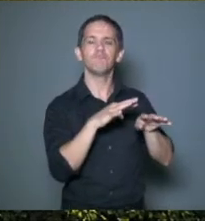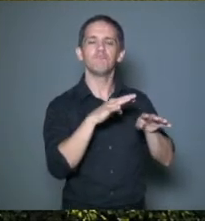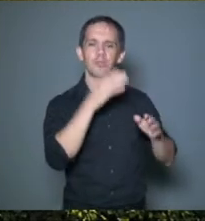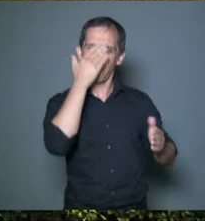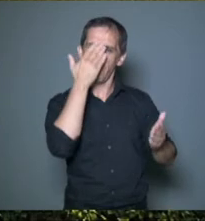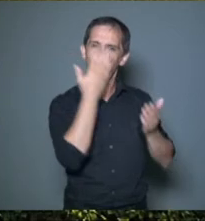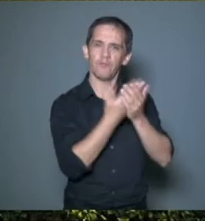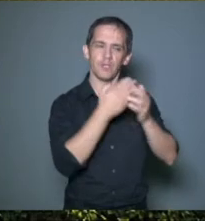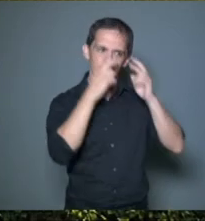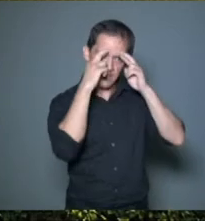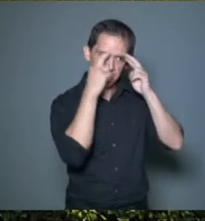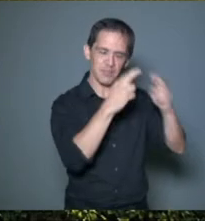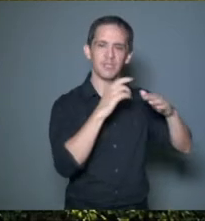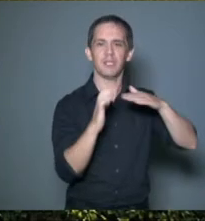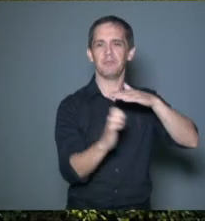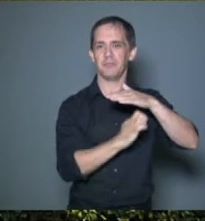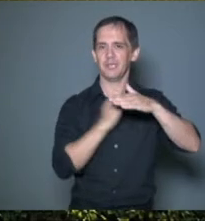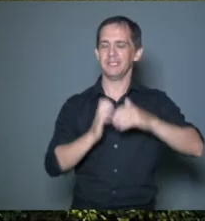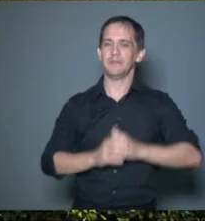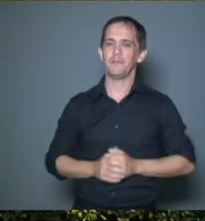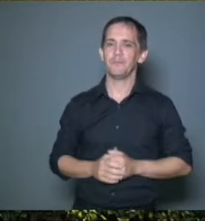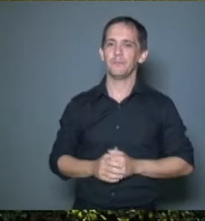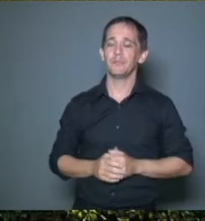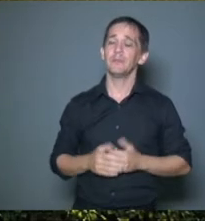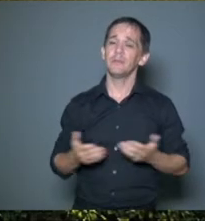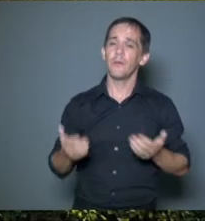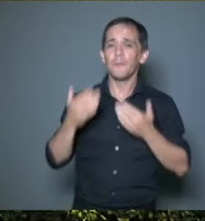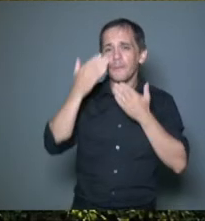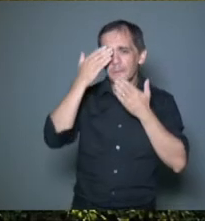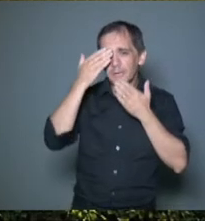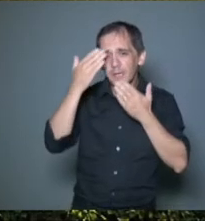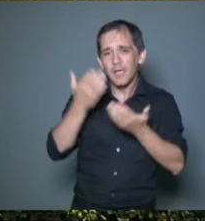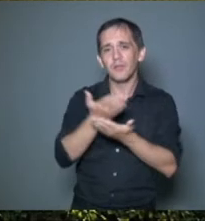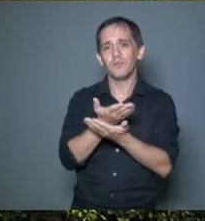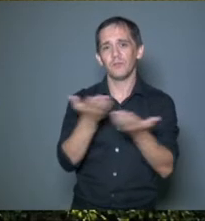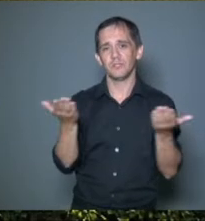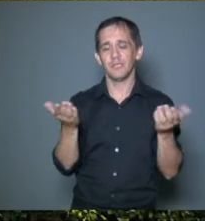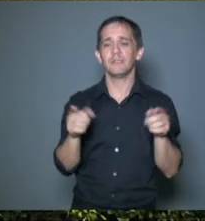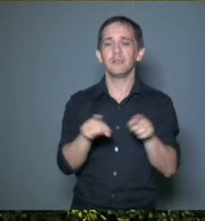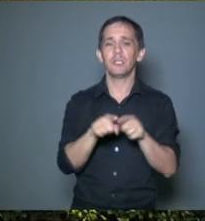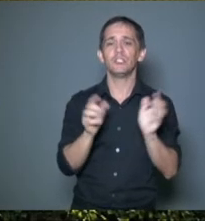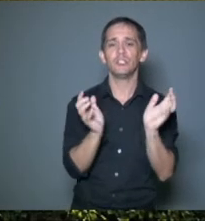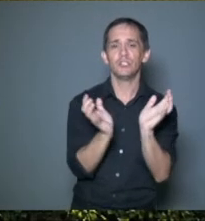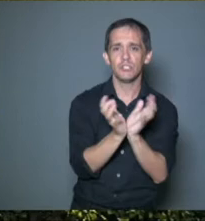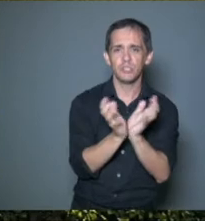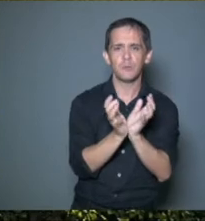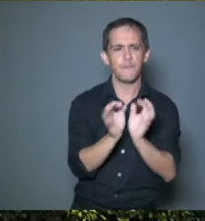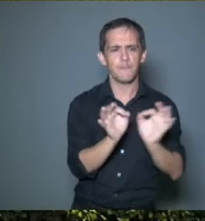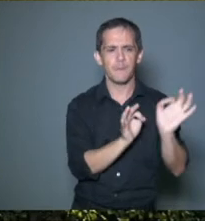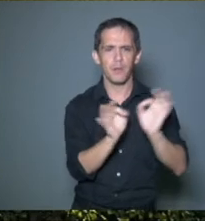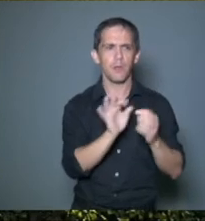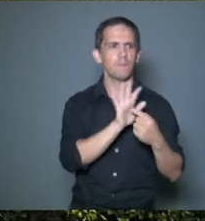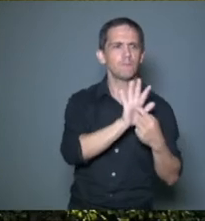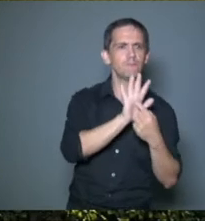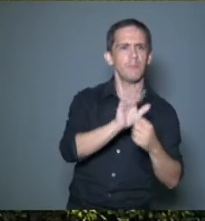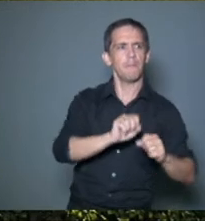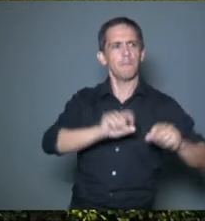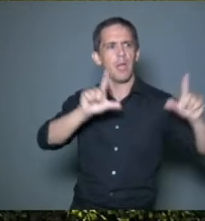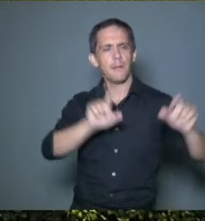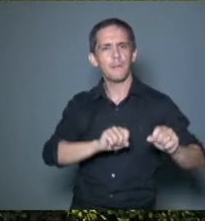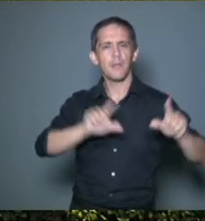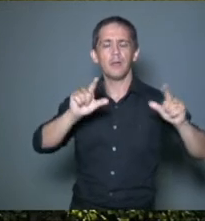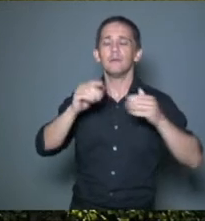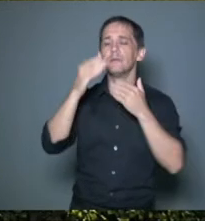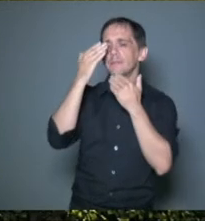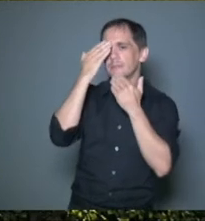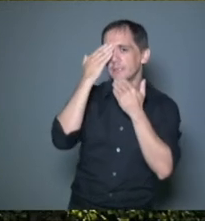values. Thank you very much for your attention. I would like to thank our team for the preparation and for the presentations.